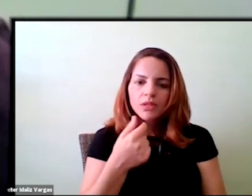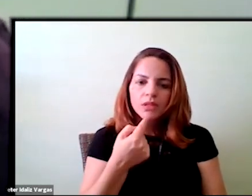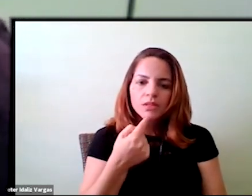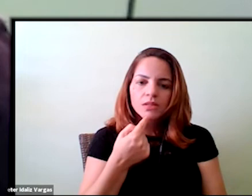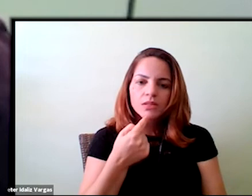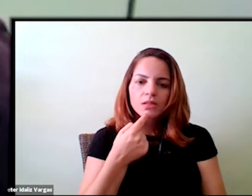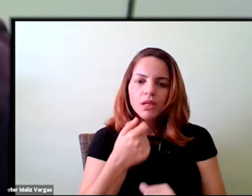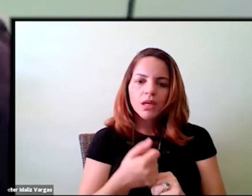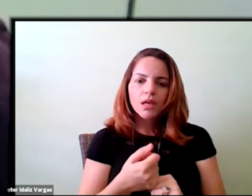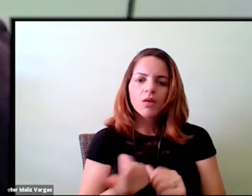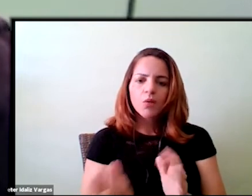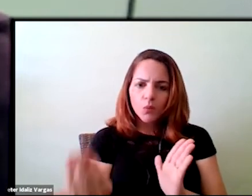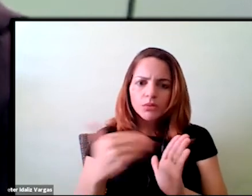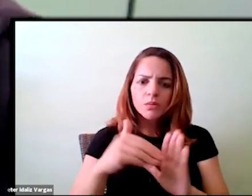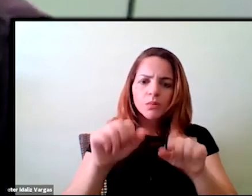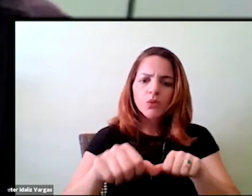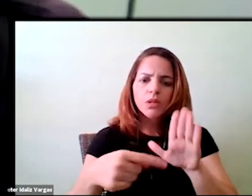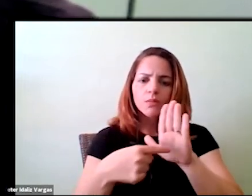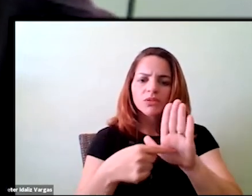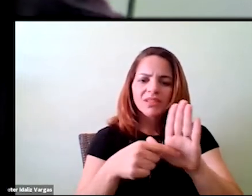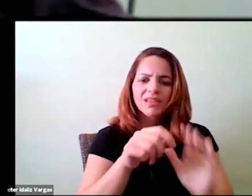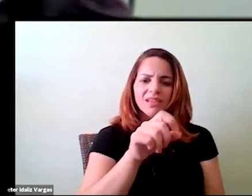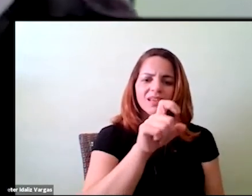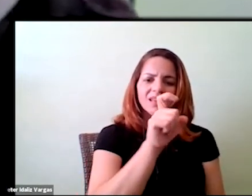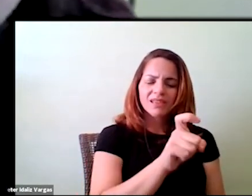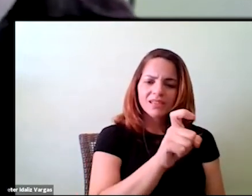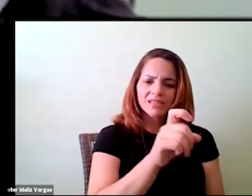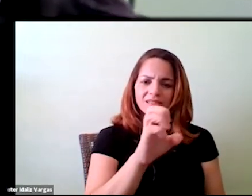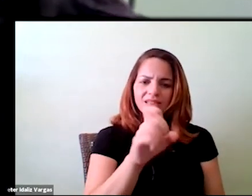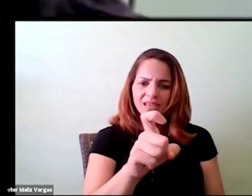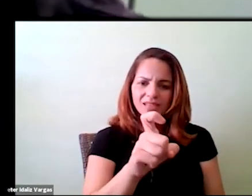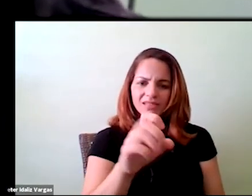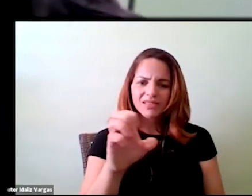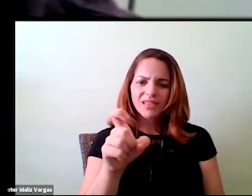XXX's, please? I did not catch it. Okay, sure. Yeah, I can do that.